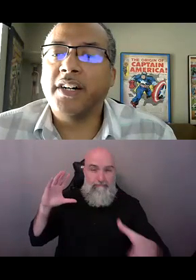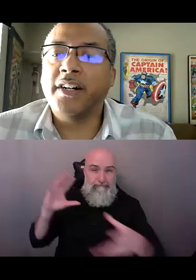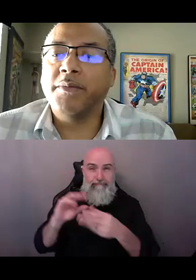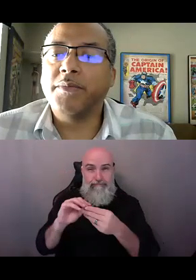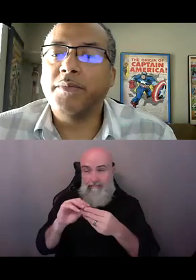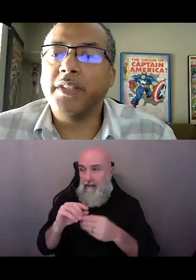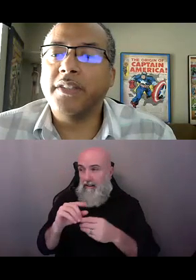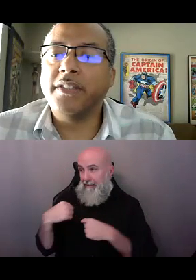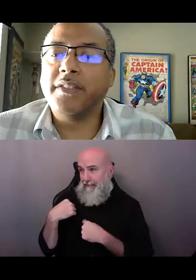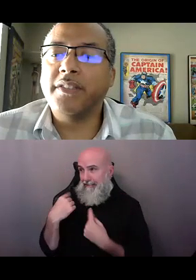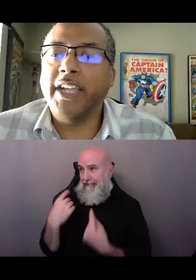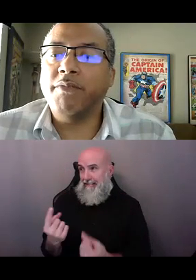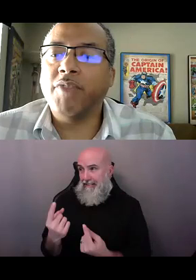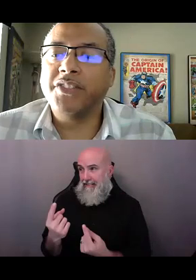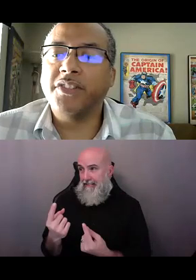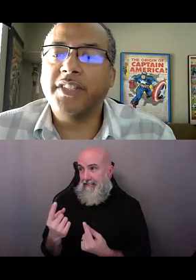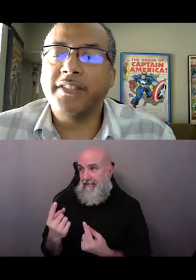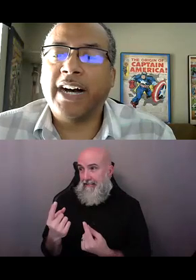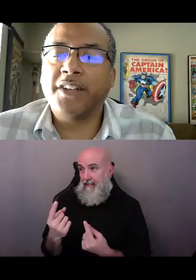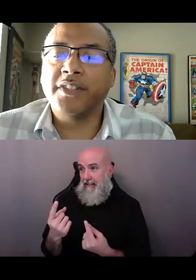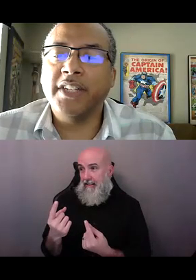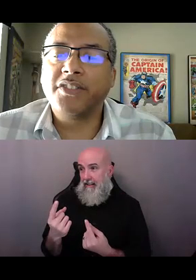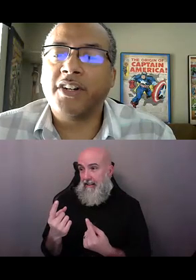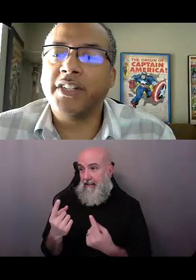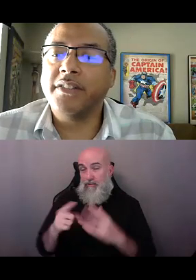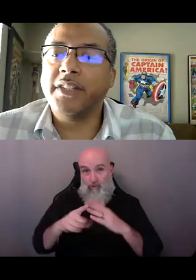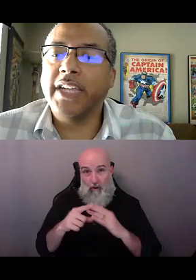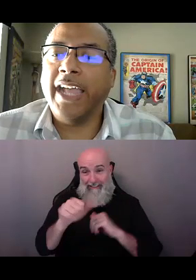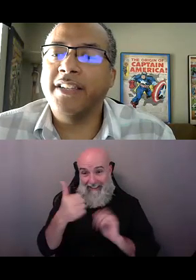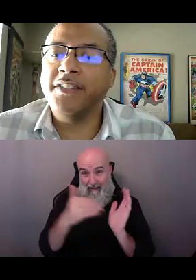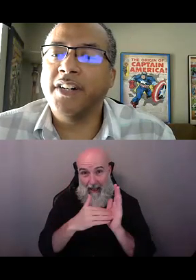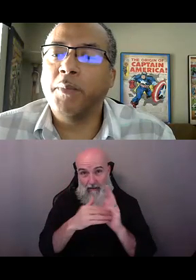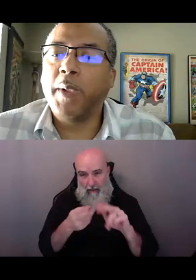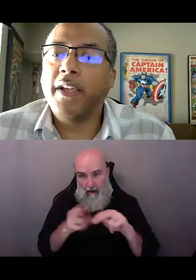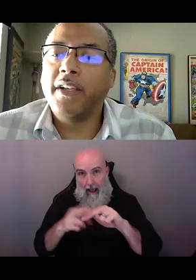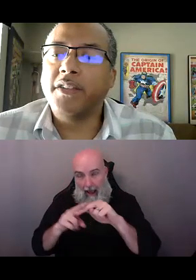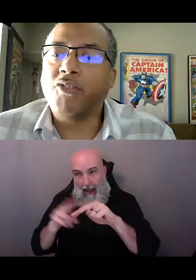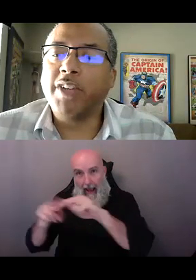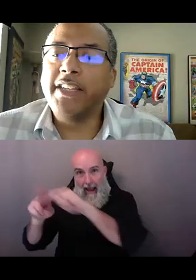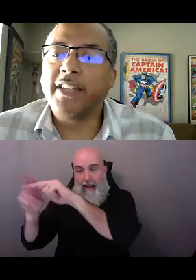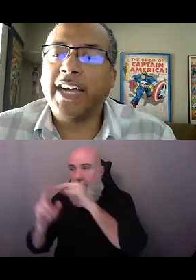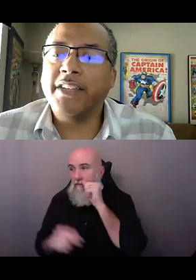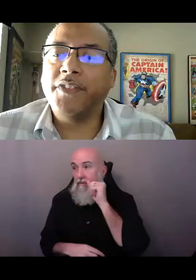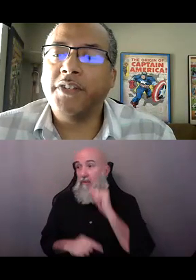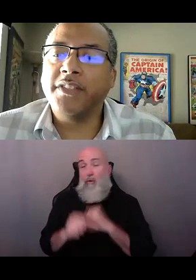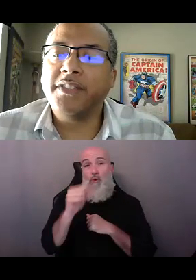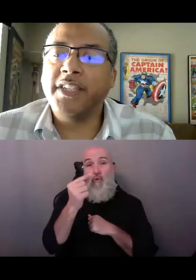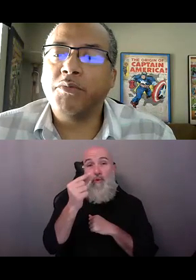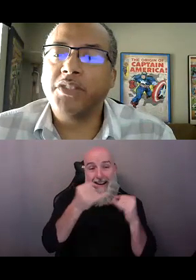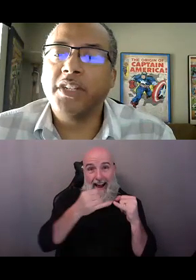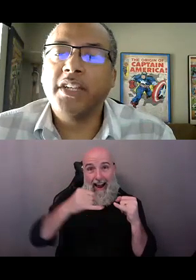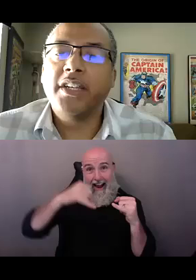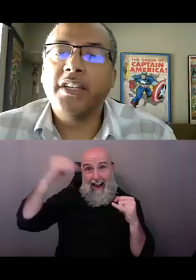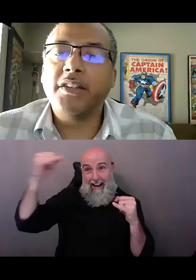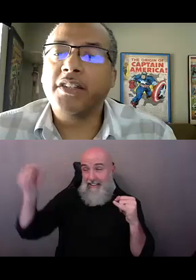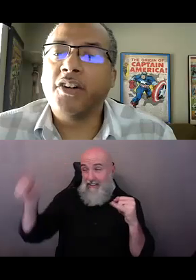since they registered 10,000 and they started adding these up. The green line, if you can see it,